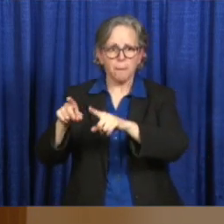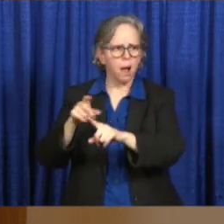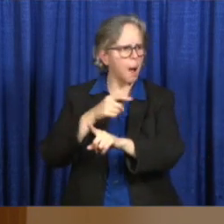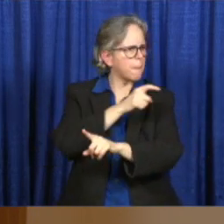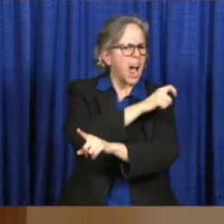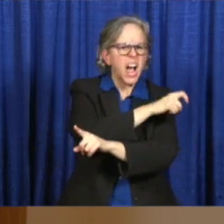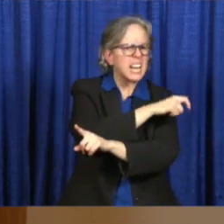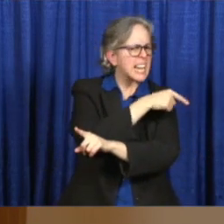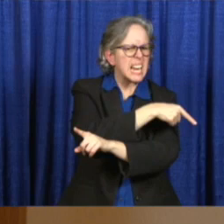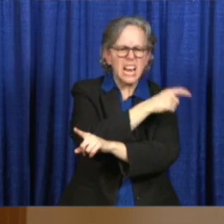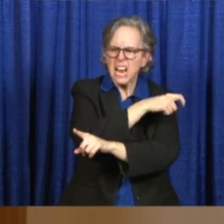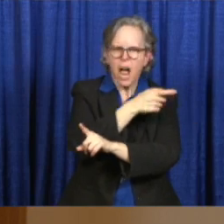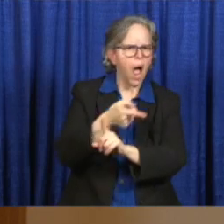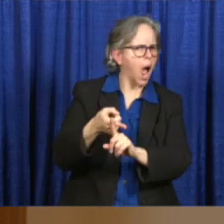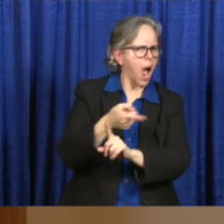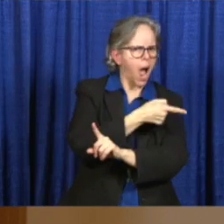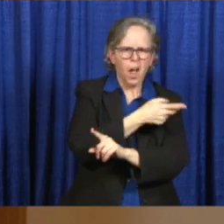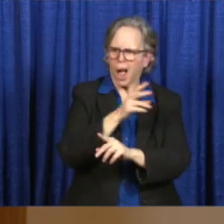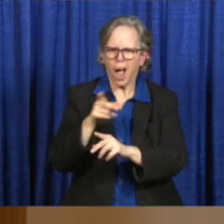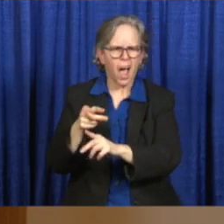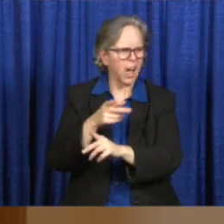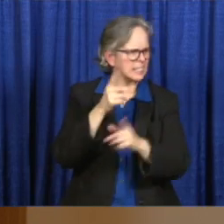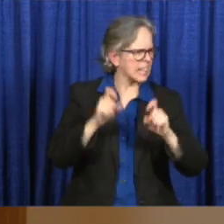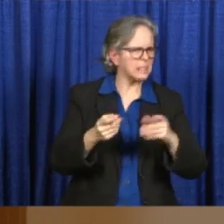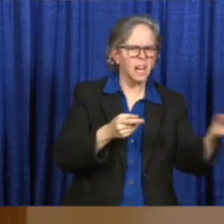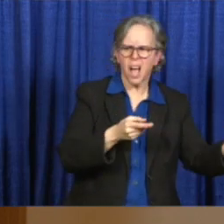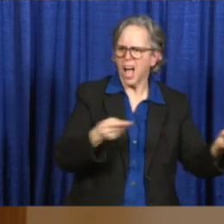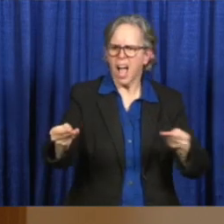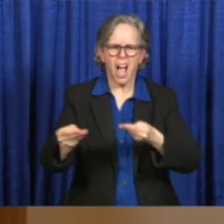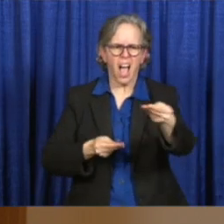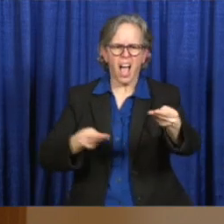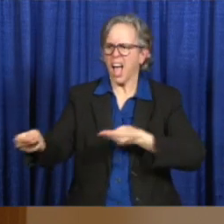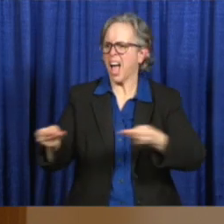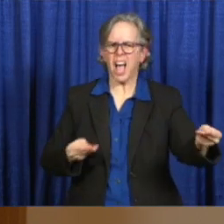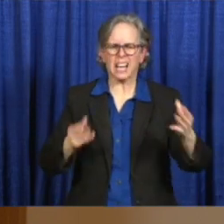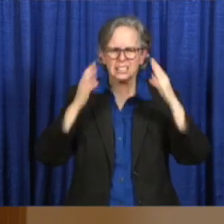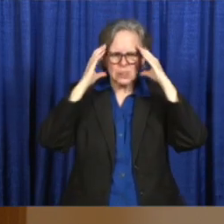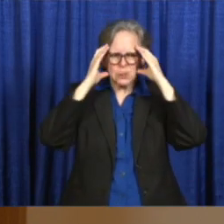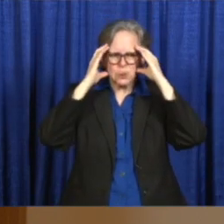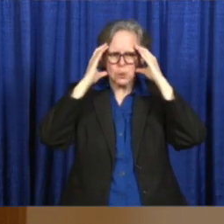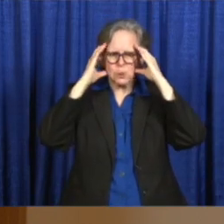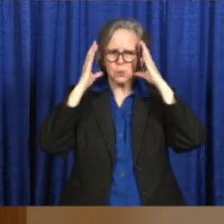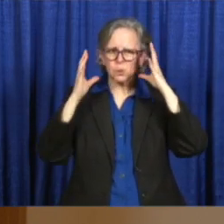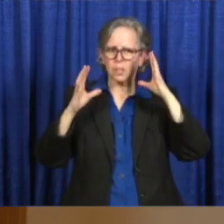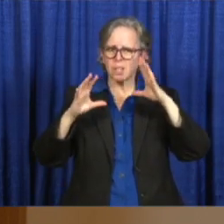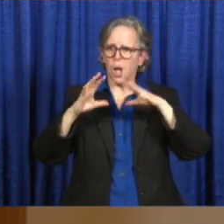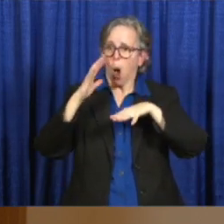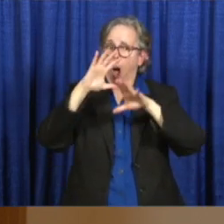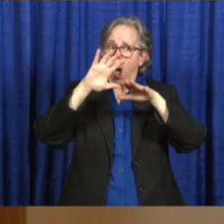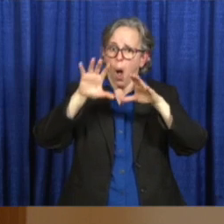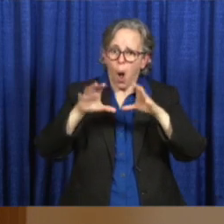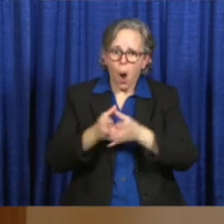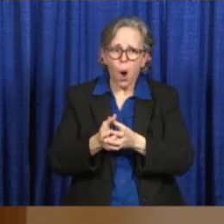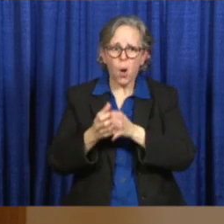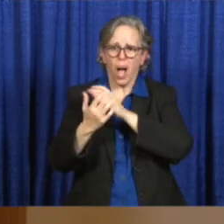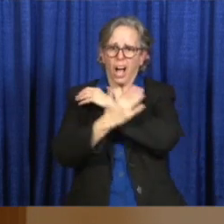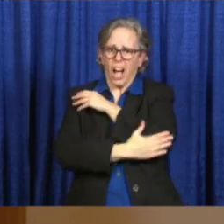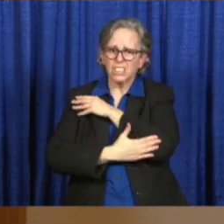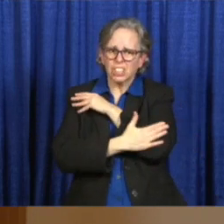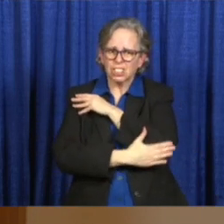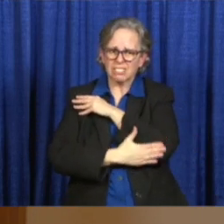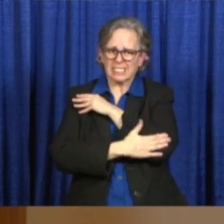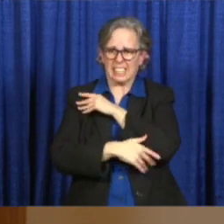day. But unfortunately, the way this pandemic is happening across our entire country, we need to think about the distribution of